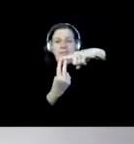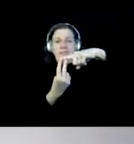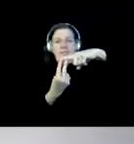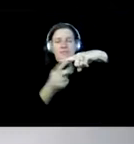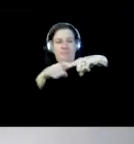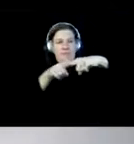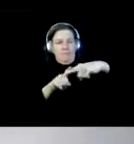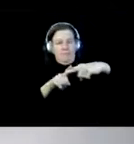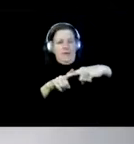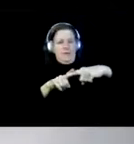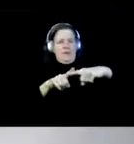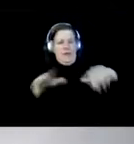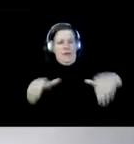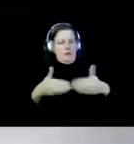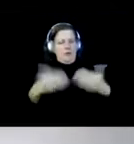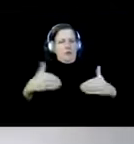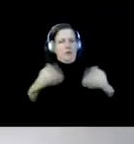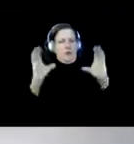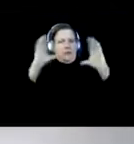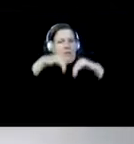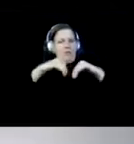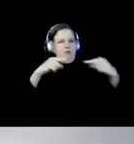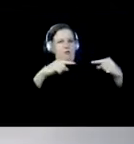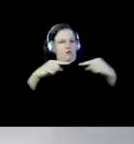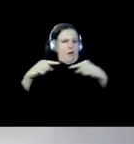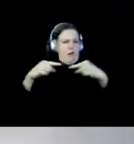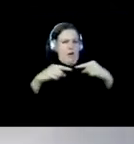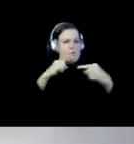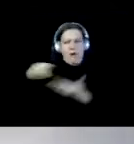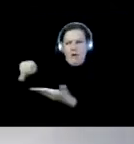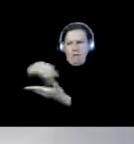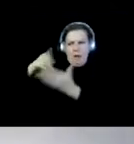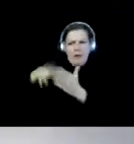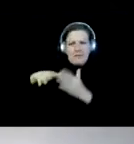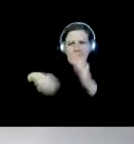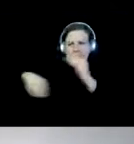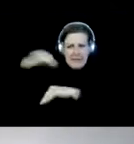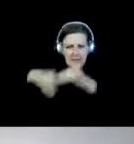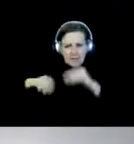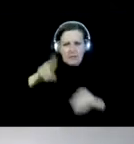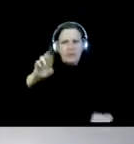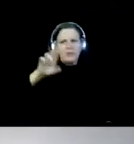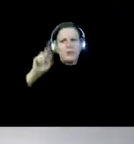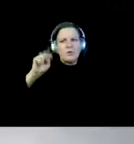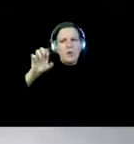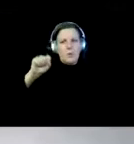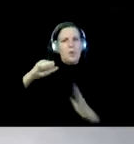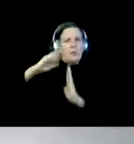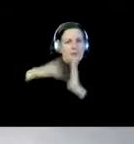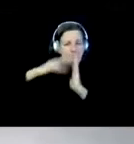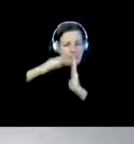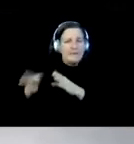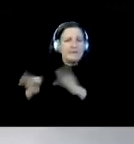tension into it, because there's all this, the dancers are moving, there's the Rubens, there's the